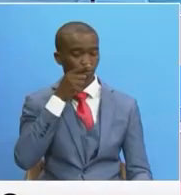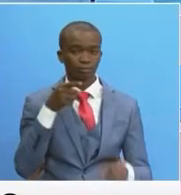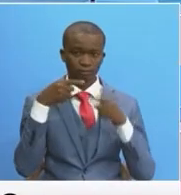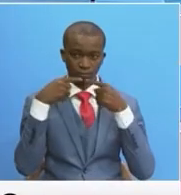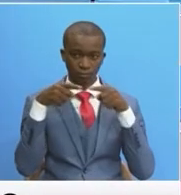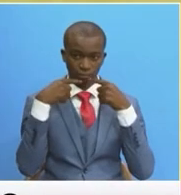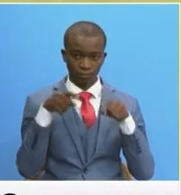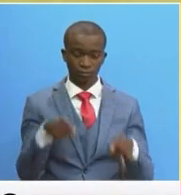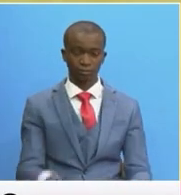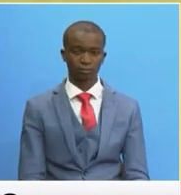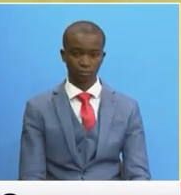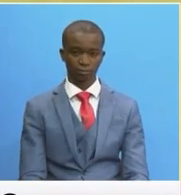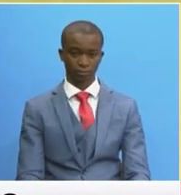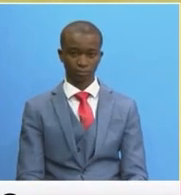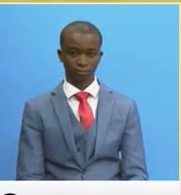break.